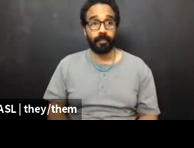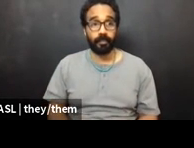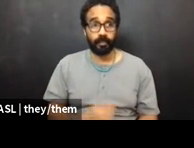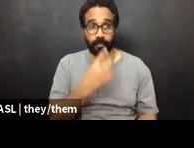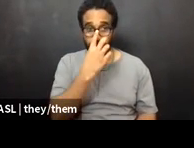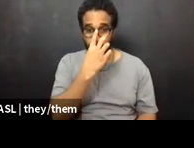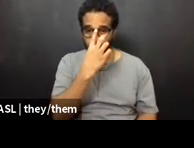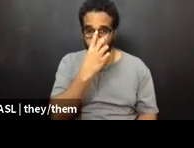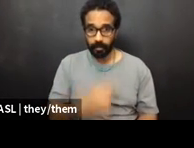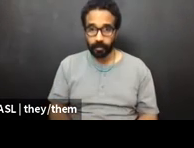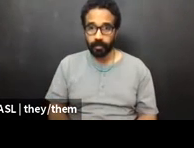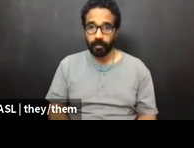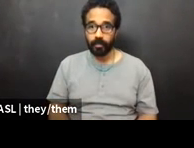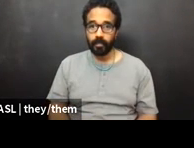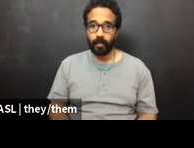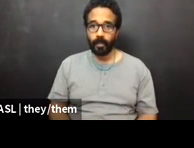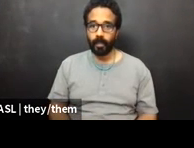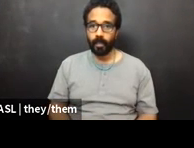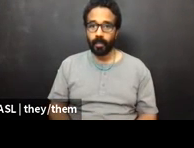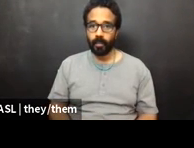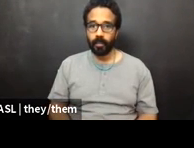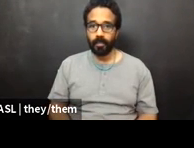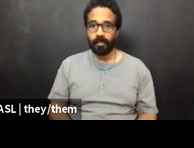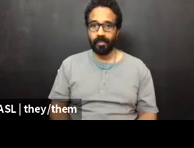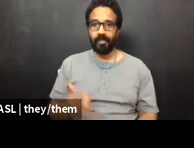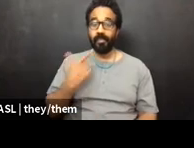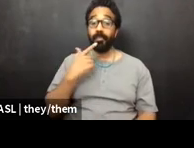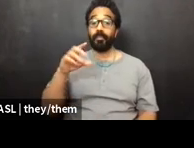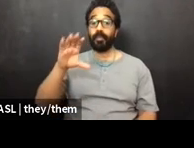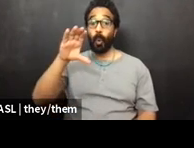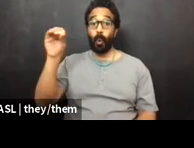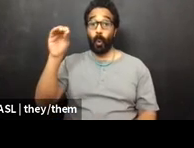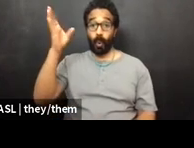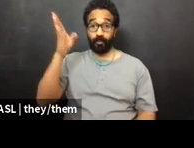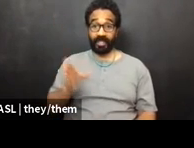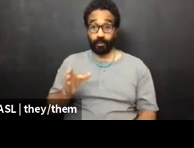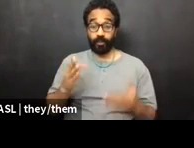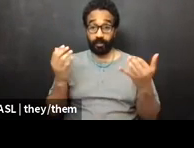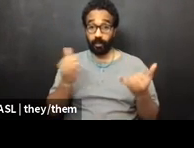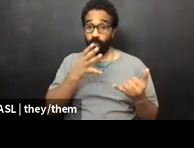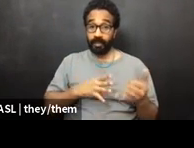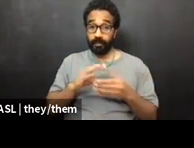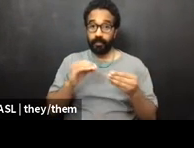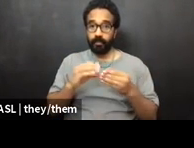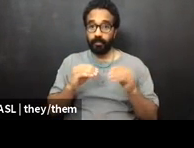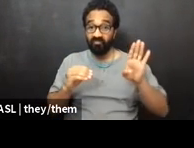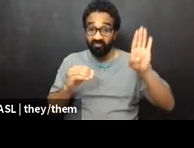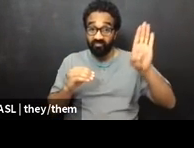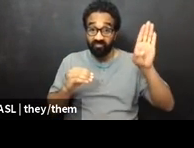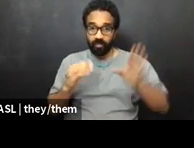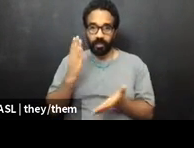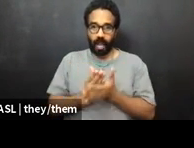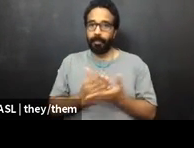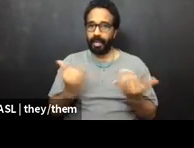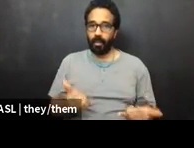So go ahead, Saskia. Sorry, co-presenter. You can now stop raising your hand now that we have a good